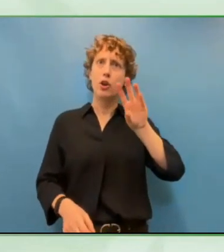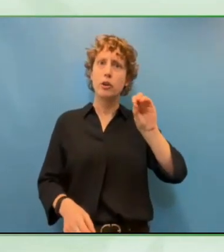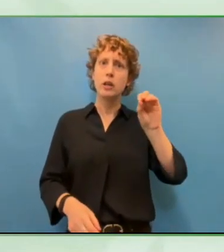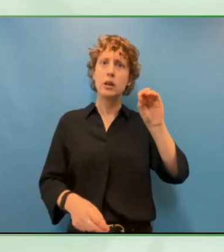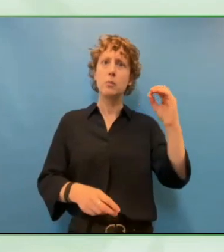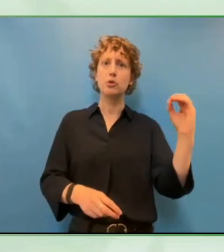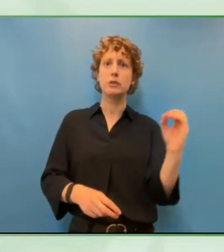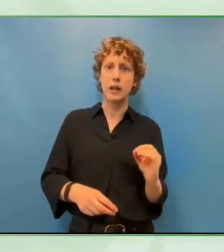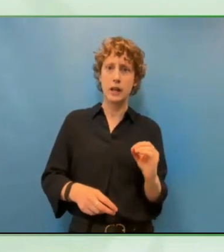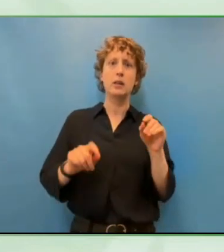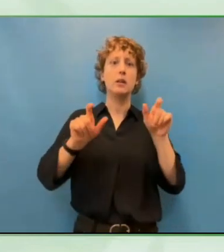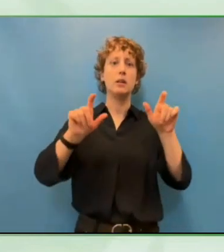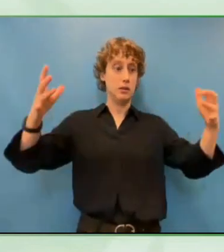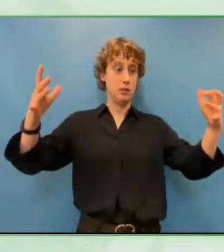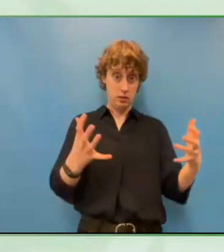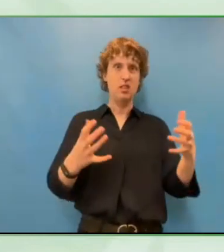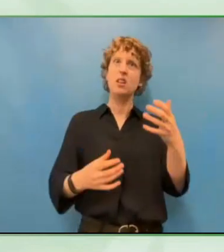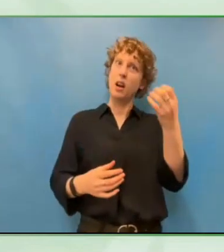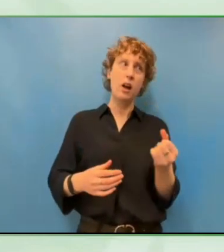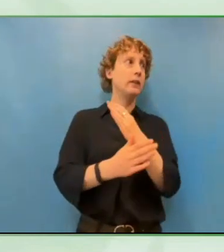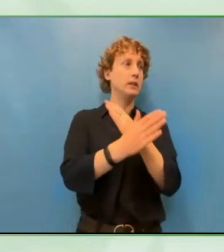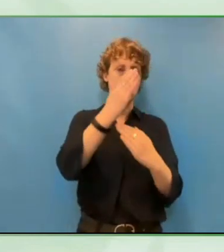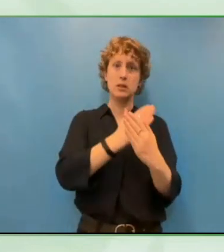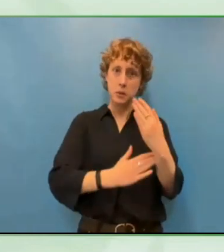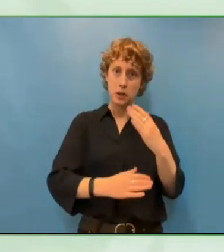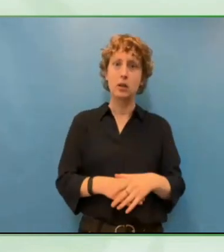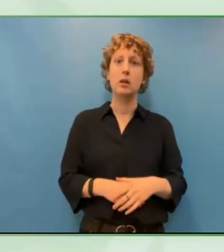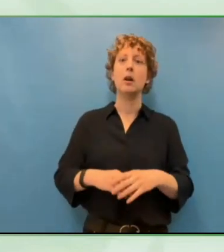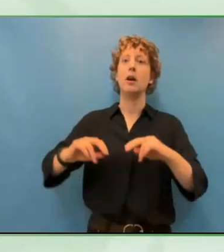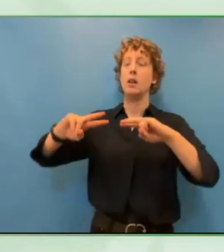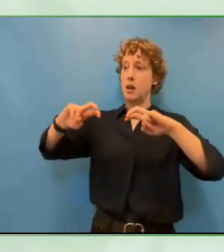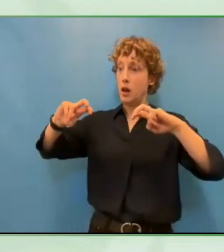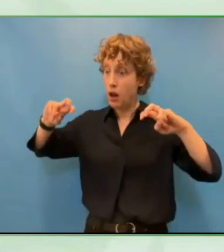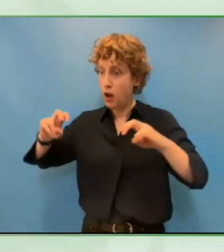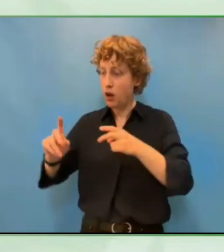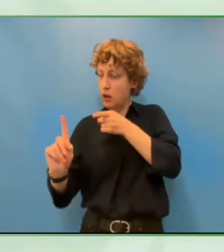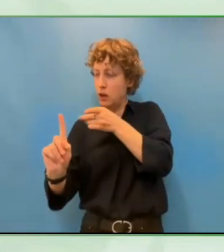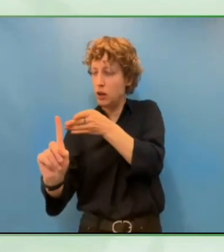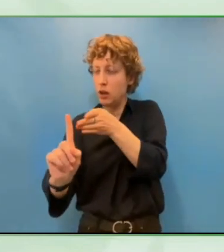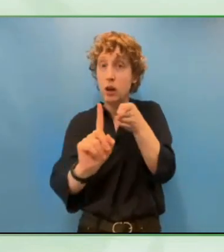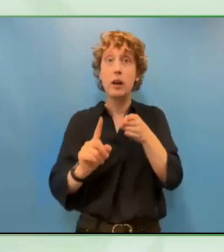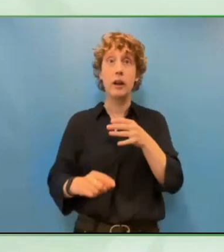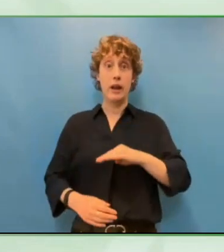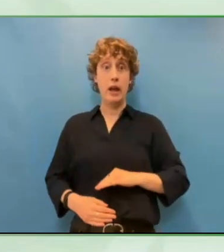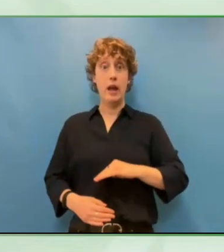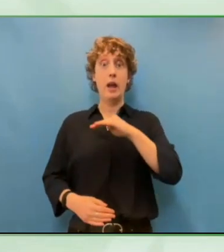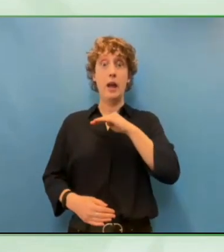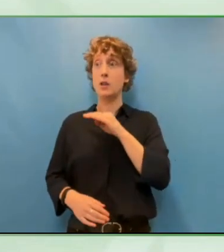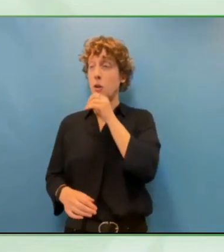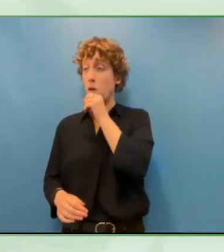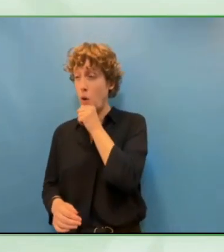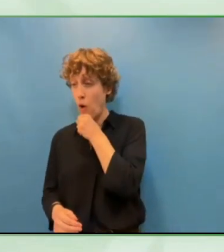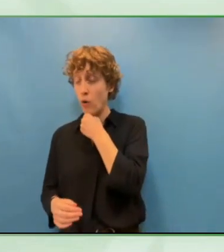the population having a disability. And if you go up looking in age groups, elderly, even 1 out of 2